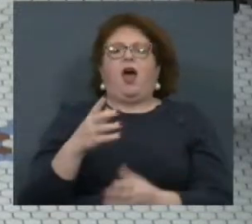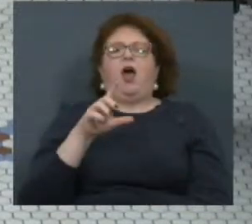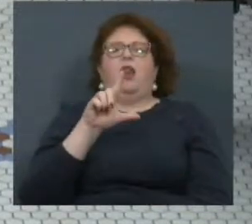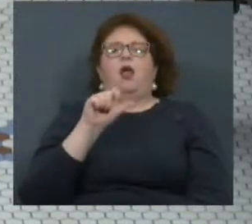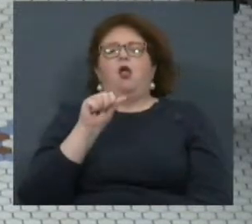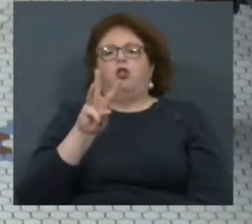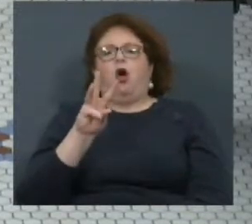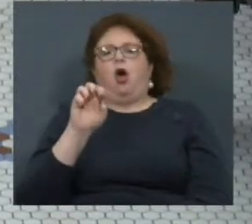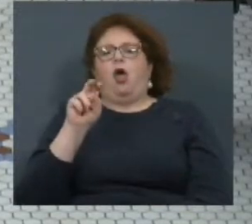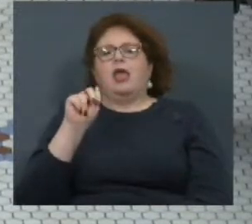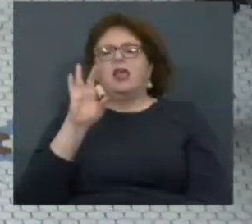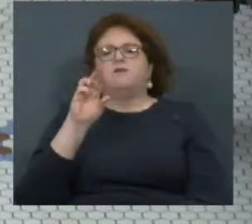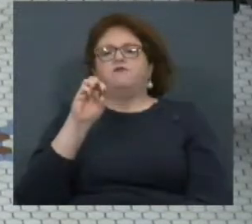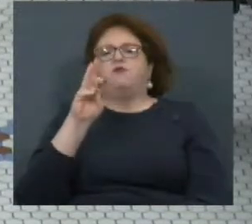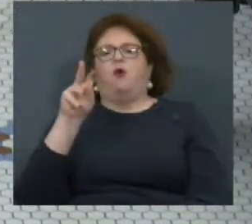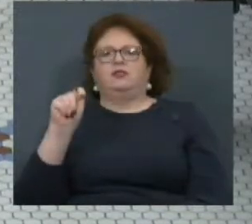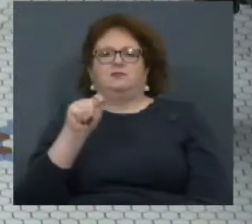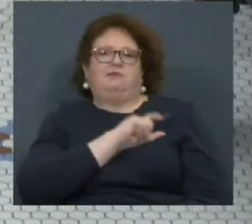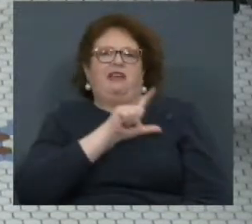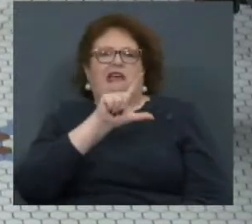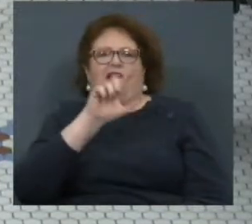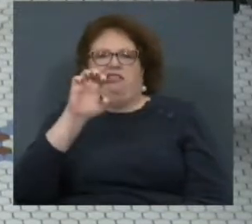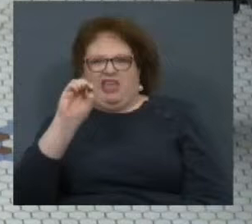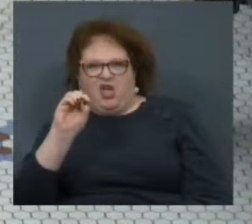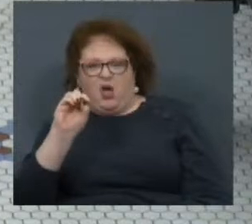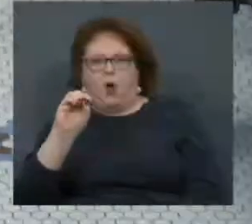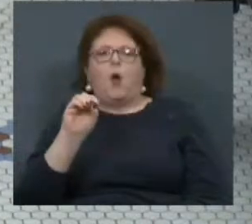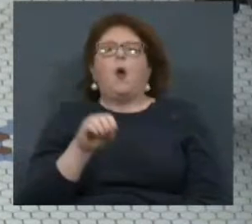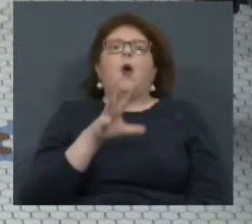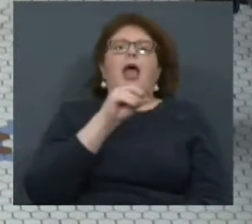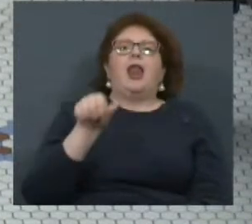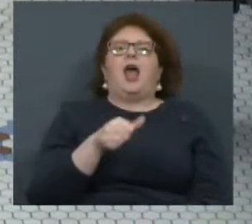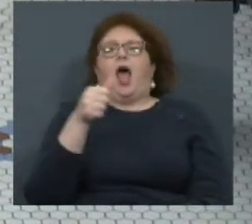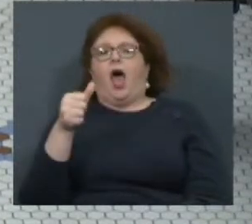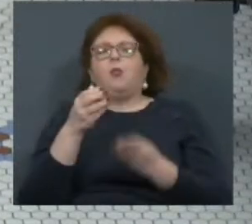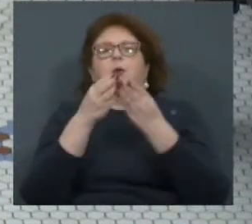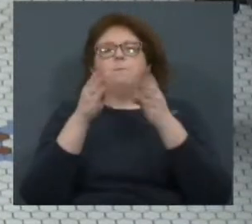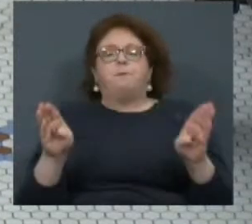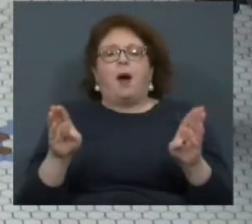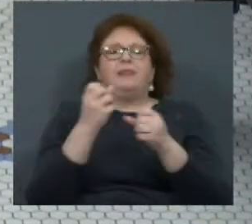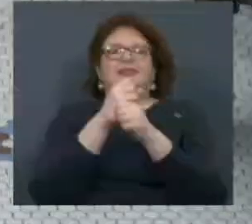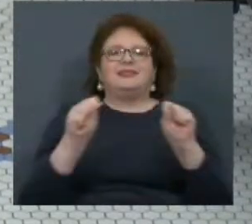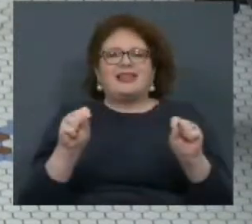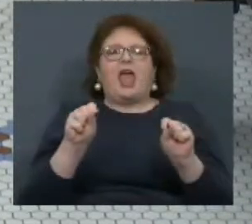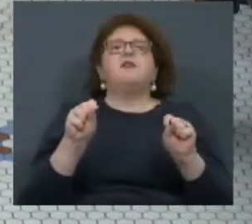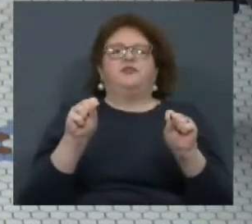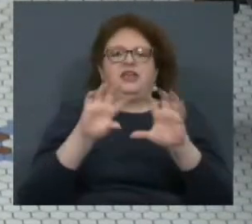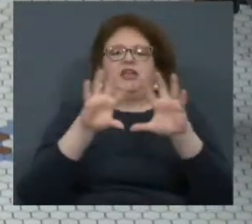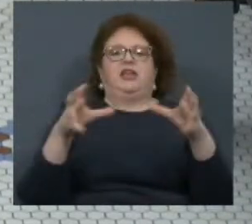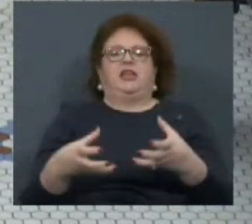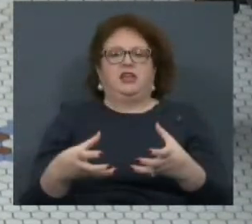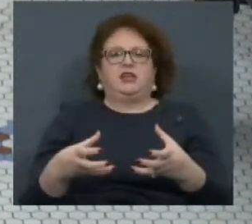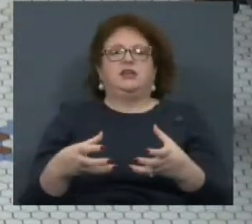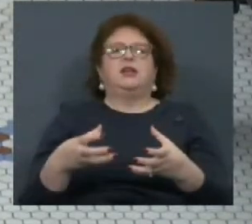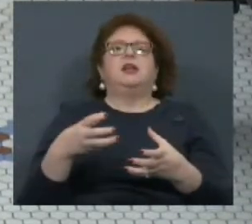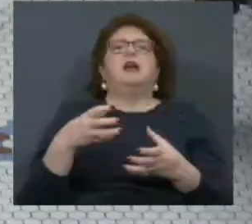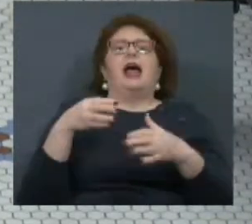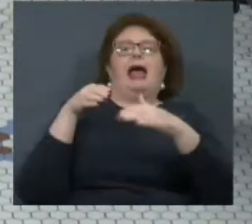aid organizations, LEO, and other public safety institutions access to